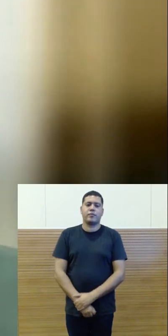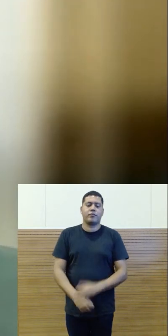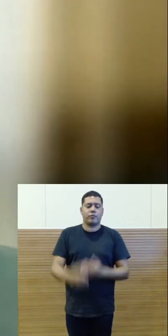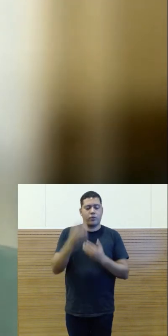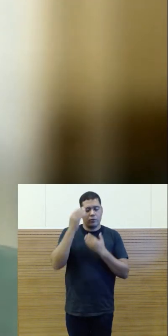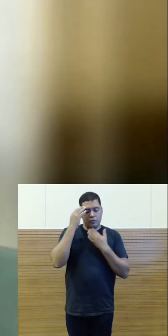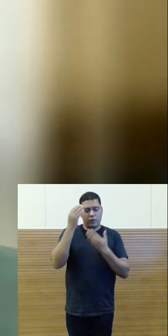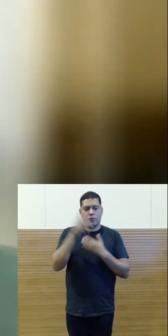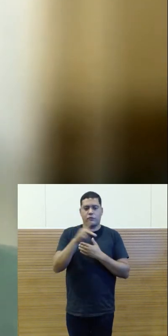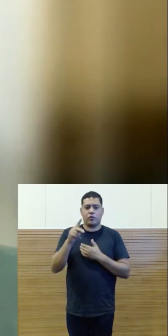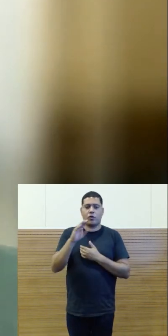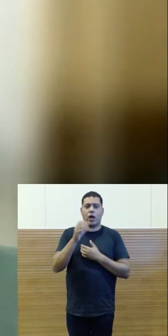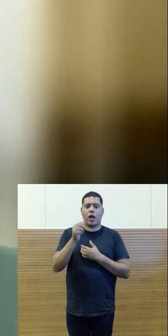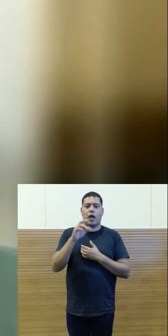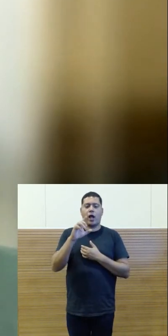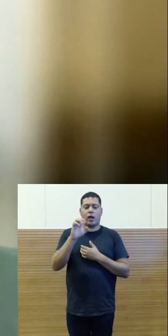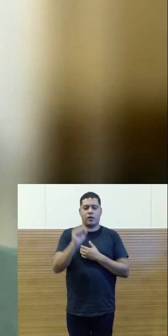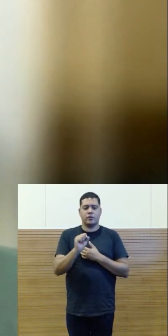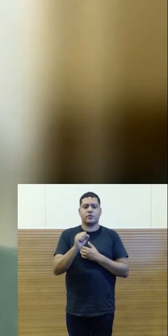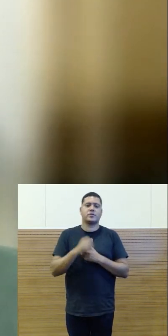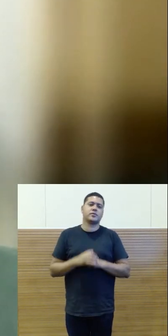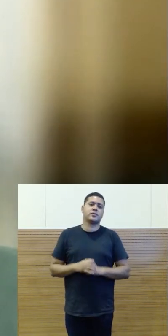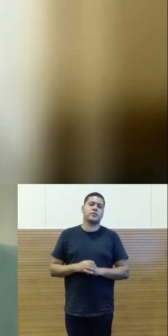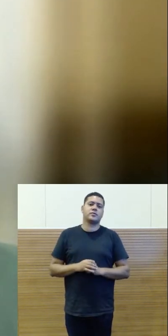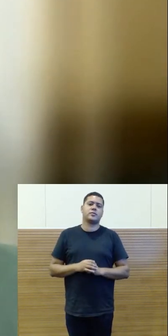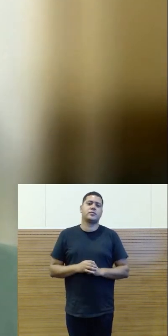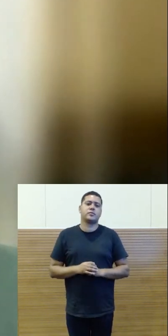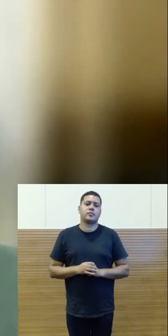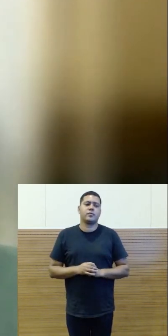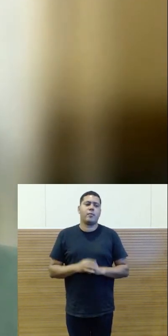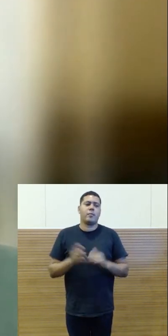space. Thank you, Professor Carlos.